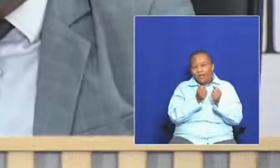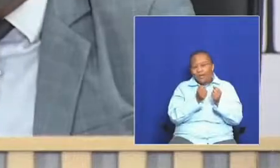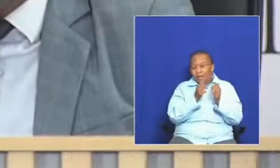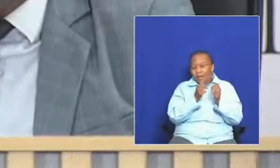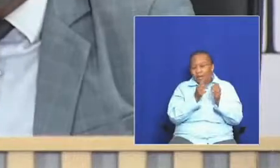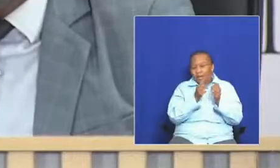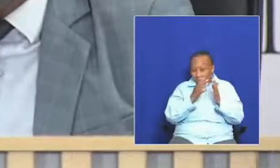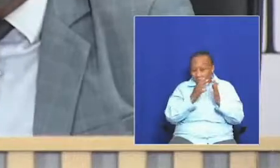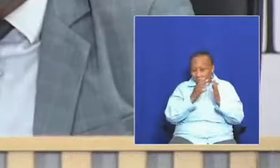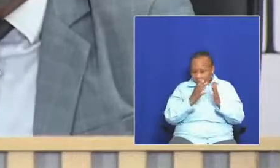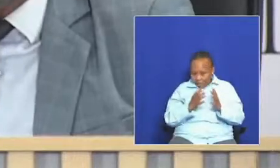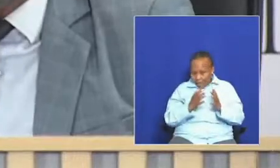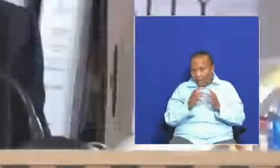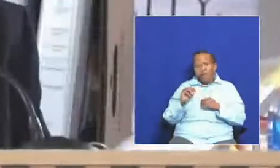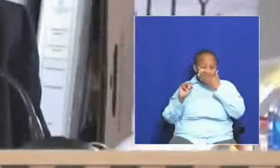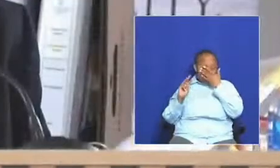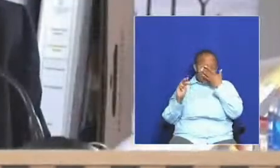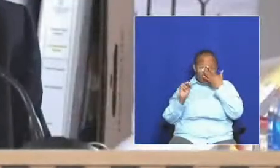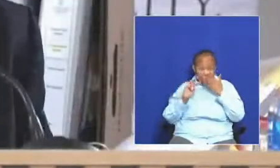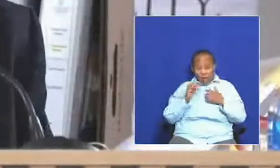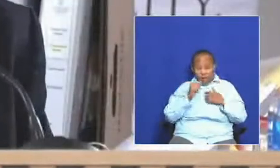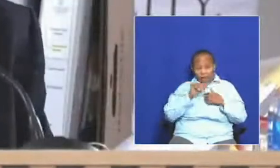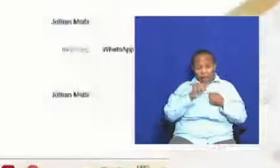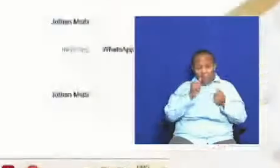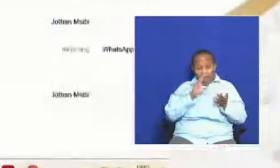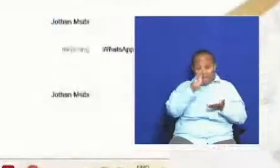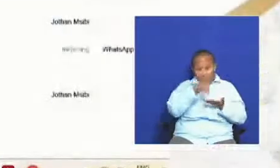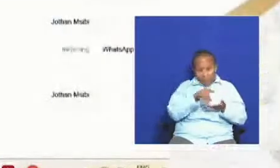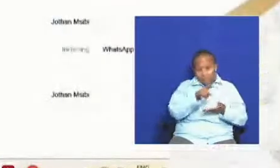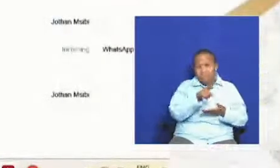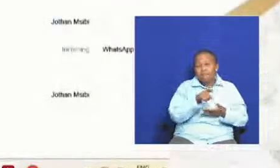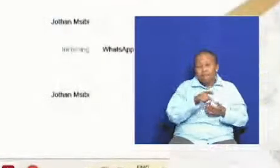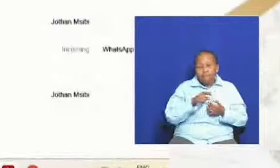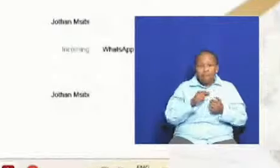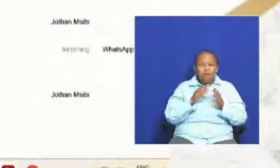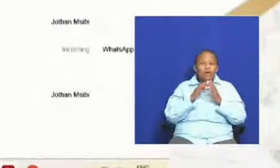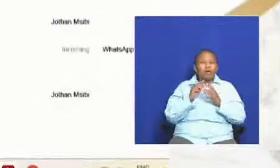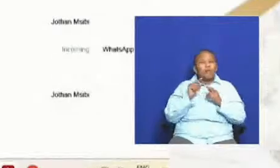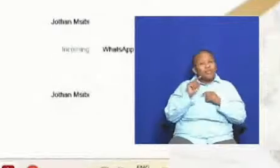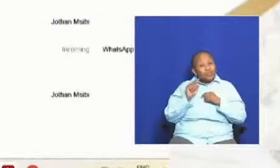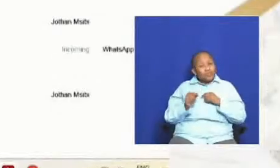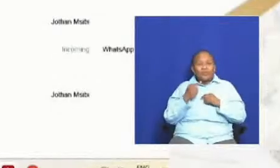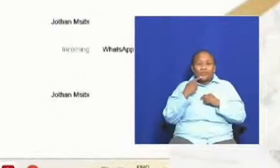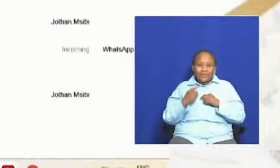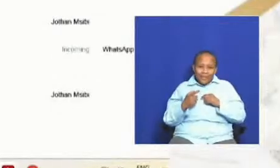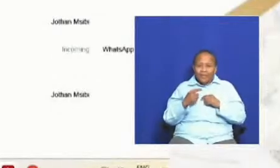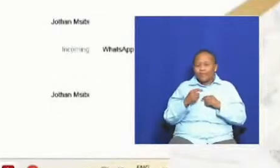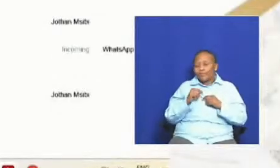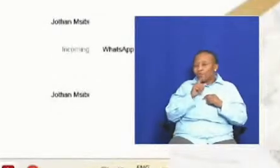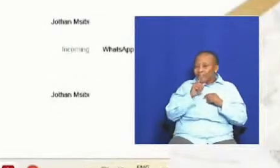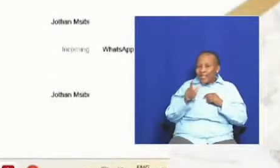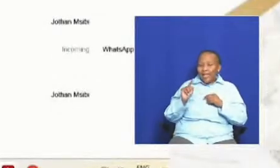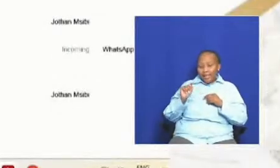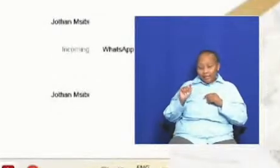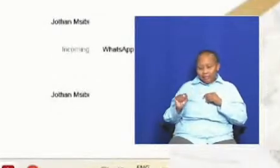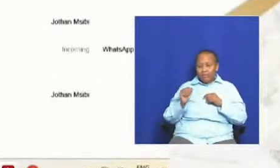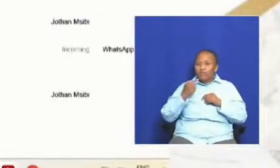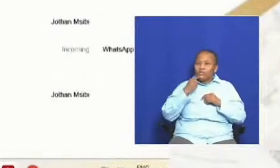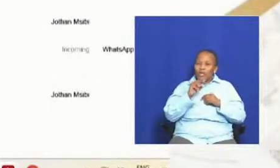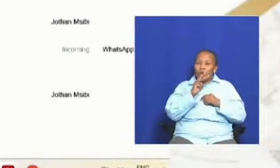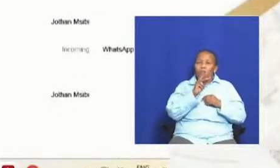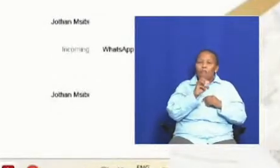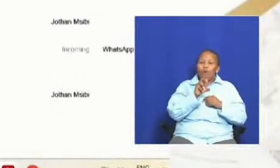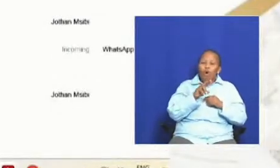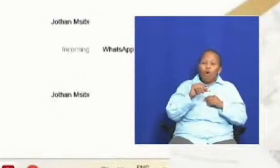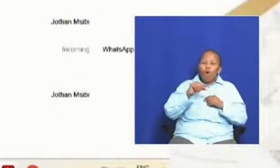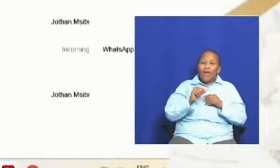You are saying to Mr. Msibi, this is the account Morgan says to deposit the money into. You say